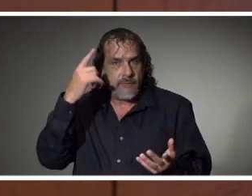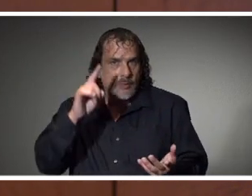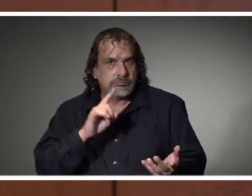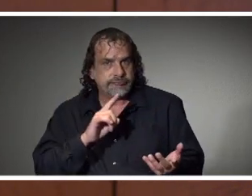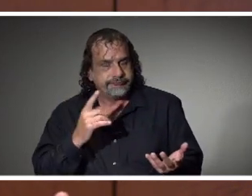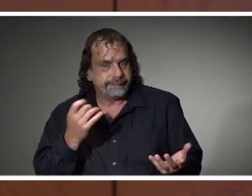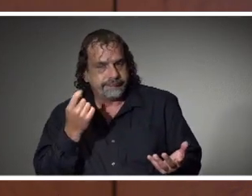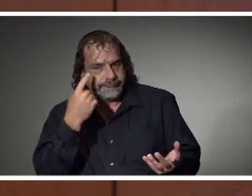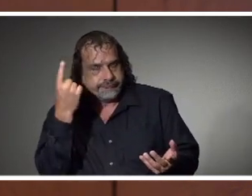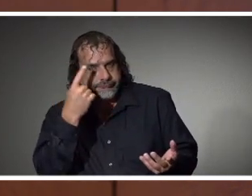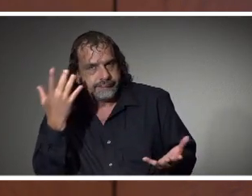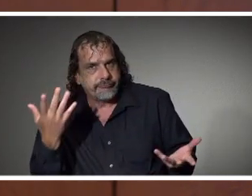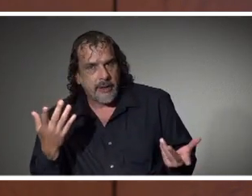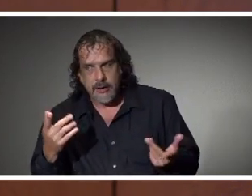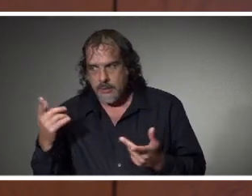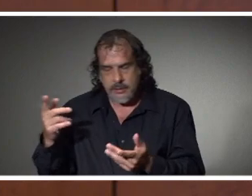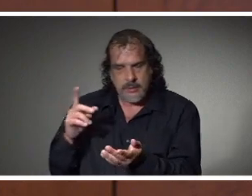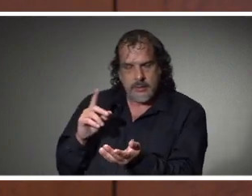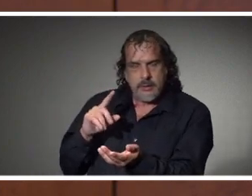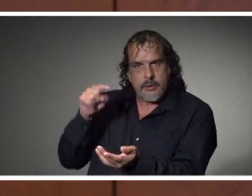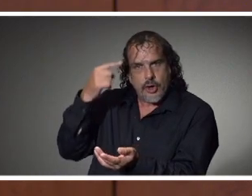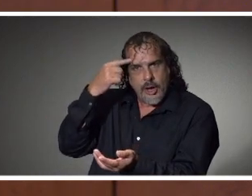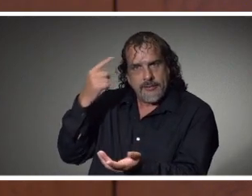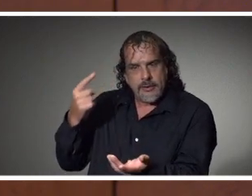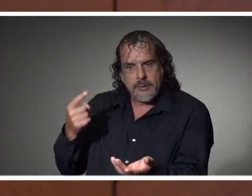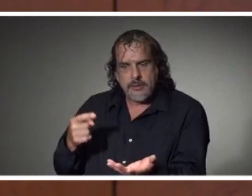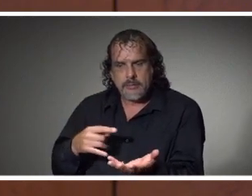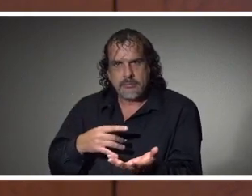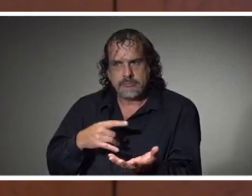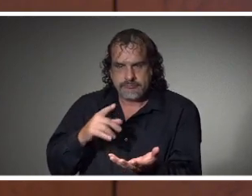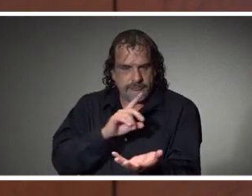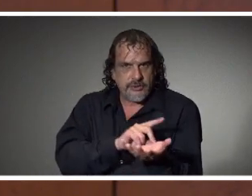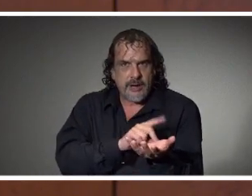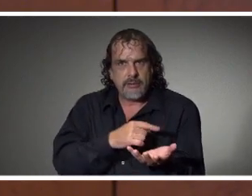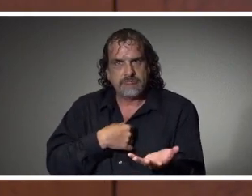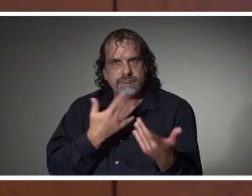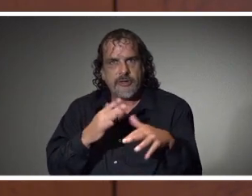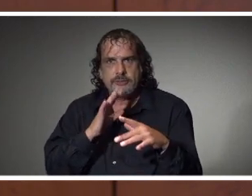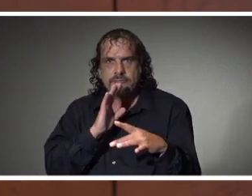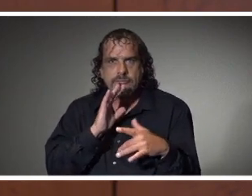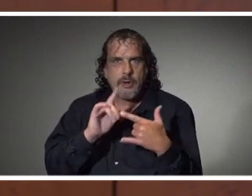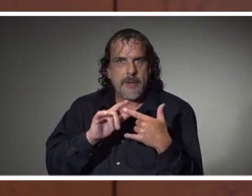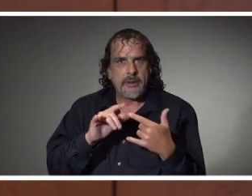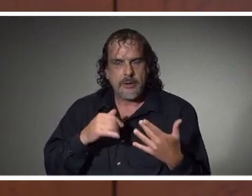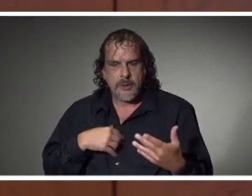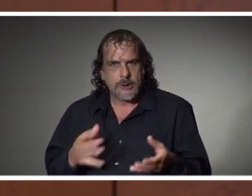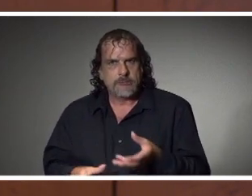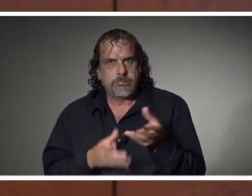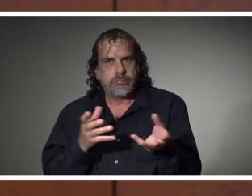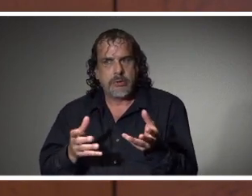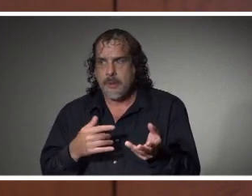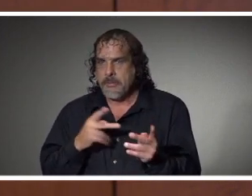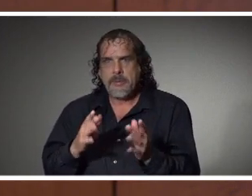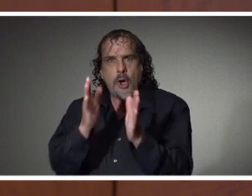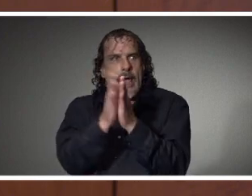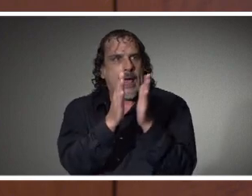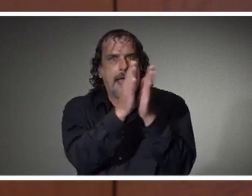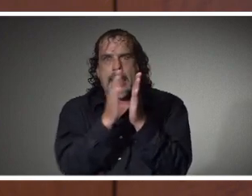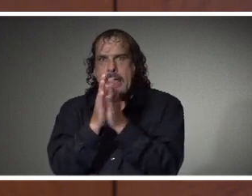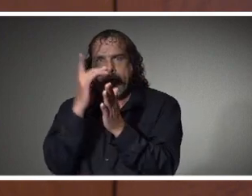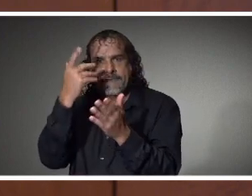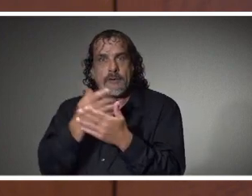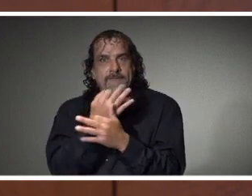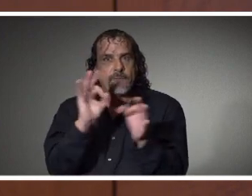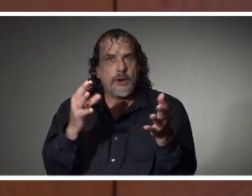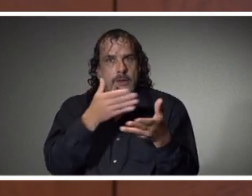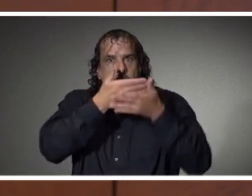the Governor Reeves and Dr. Have talked about it, and so we've seen those requests starting to increase.